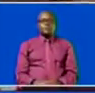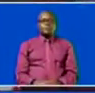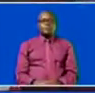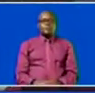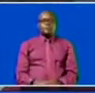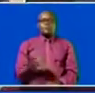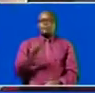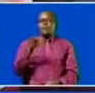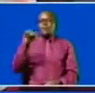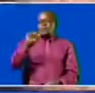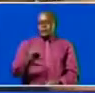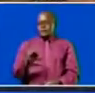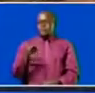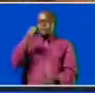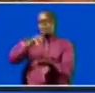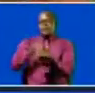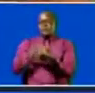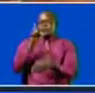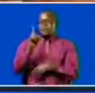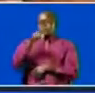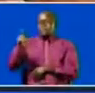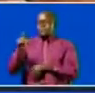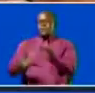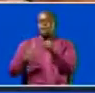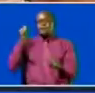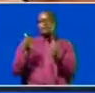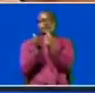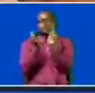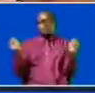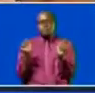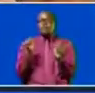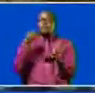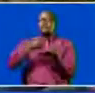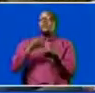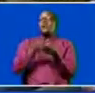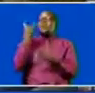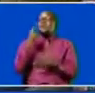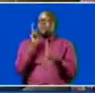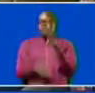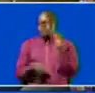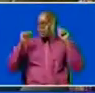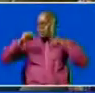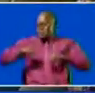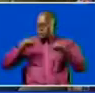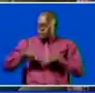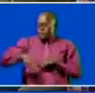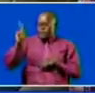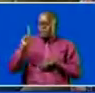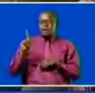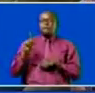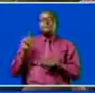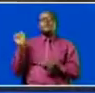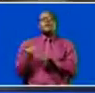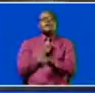On the NYS cases, the DPP had opposed the release of the suspects on bond, citing likelihood that they could tamper